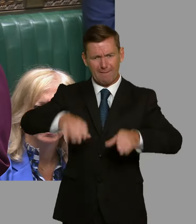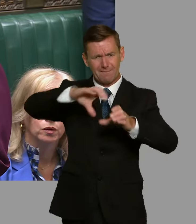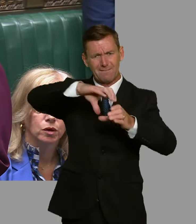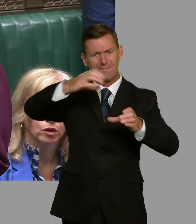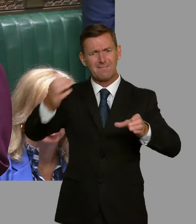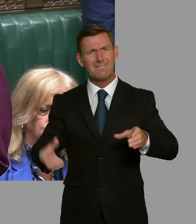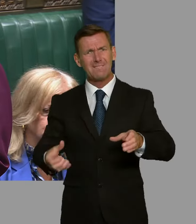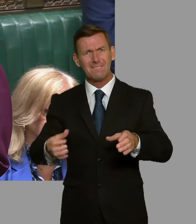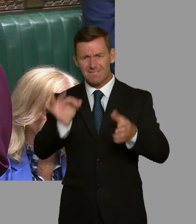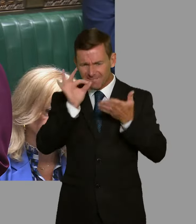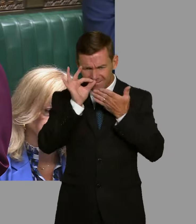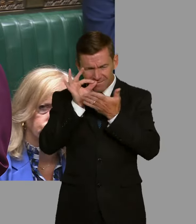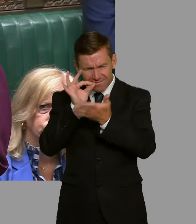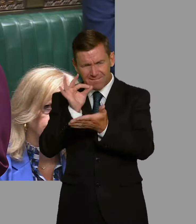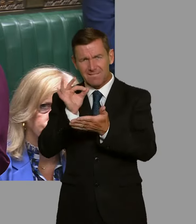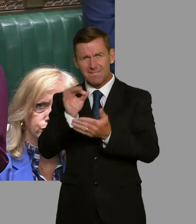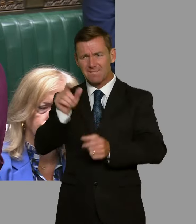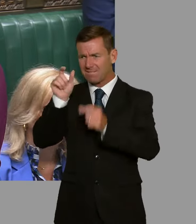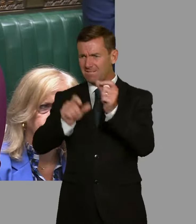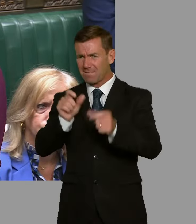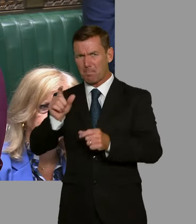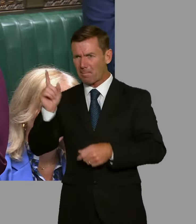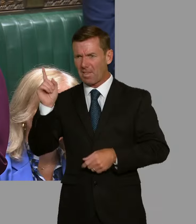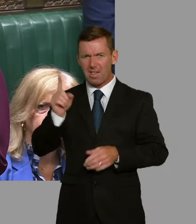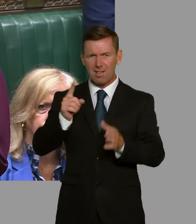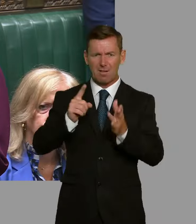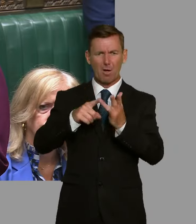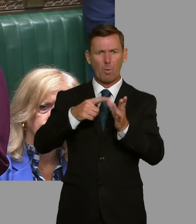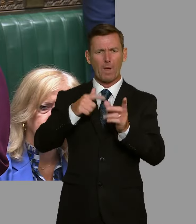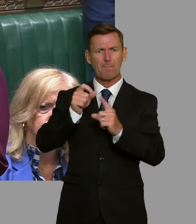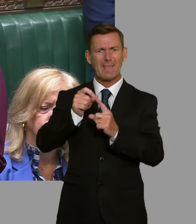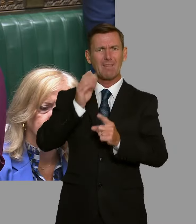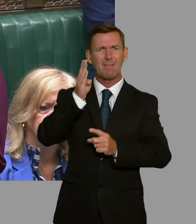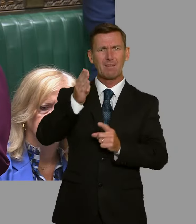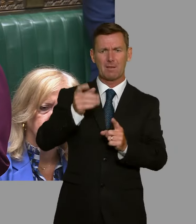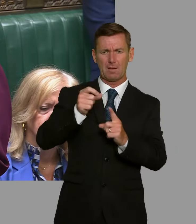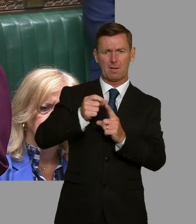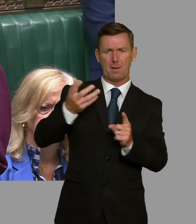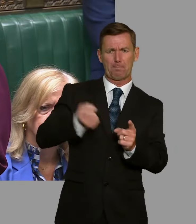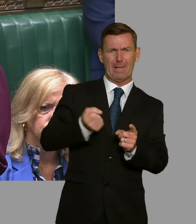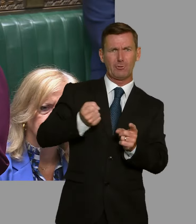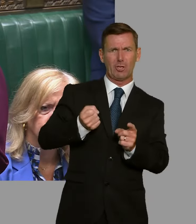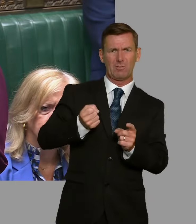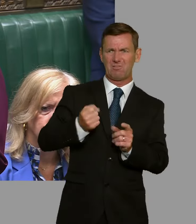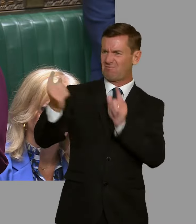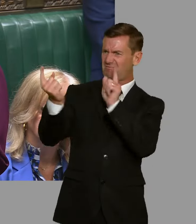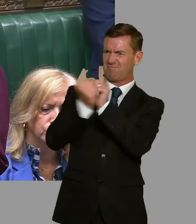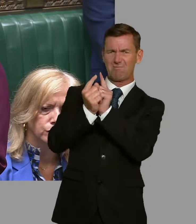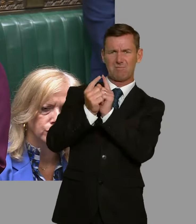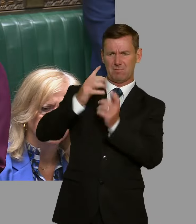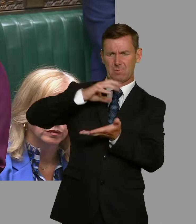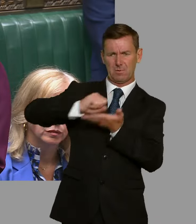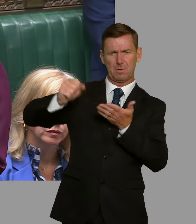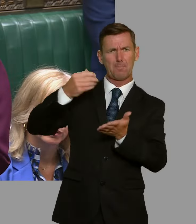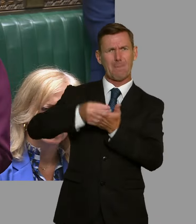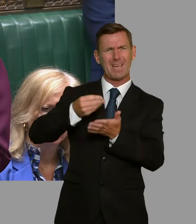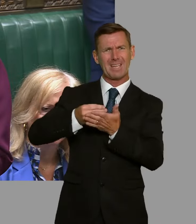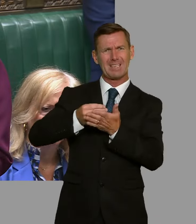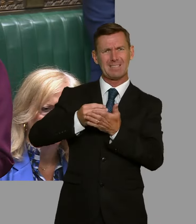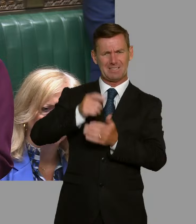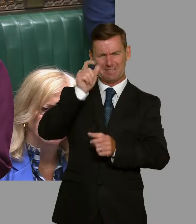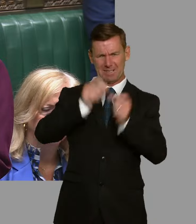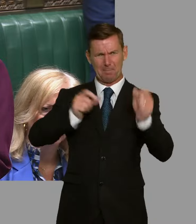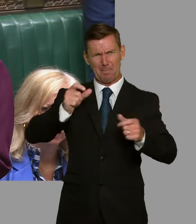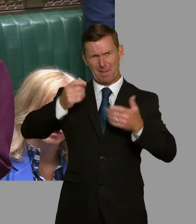leaving them feeling scared and overwhelmed. The lawlessness is deterring tourists, and business owners have told me trade is suffering.